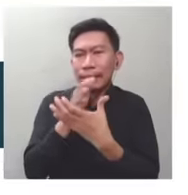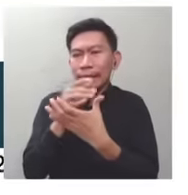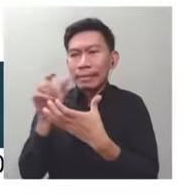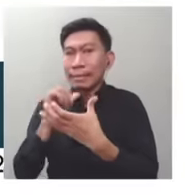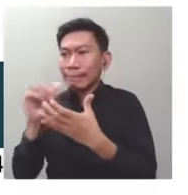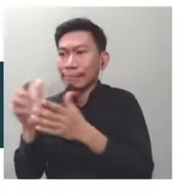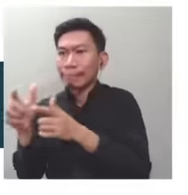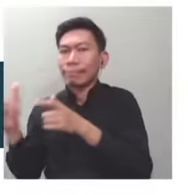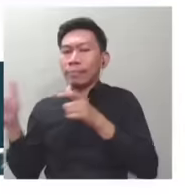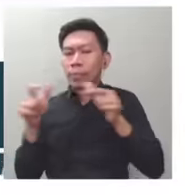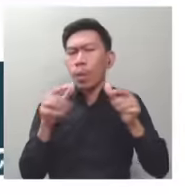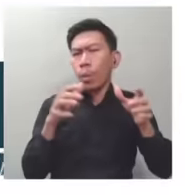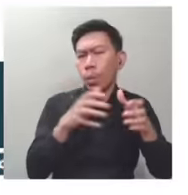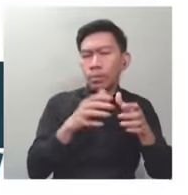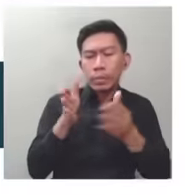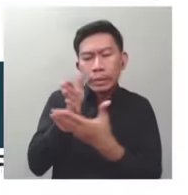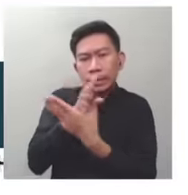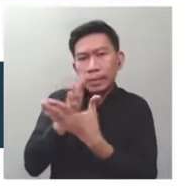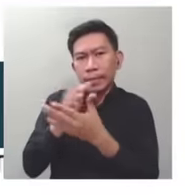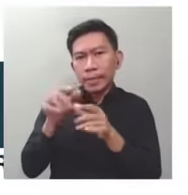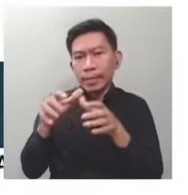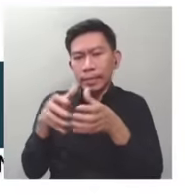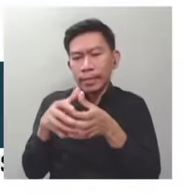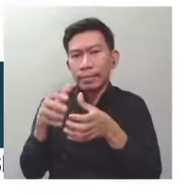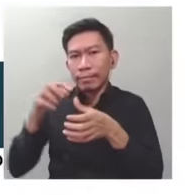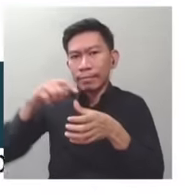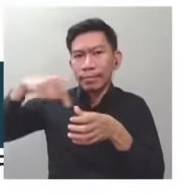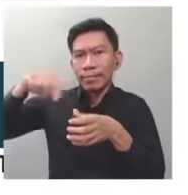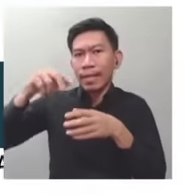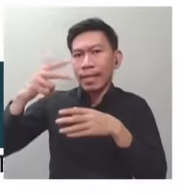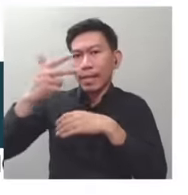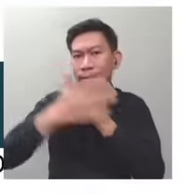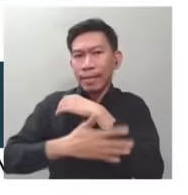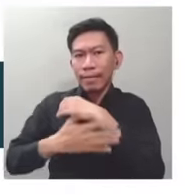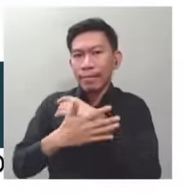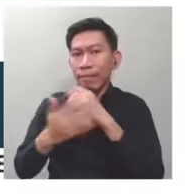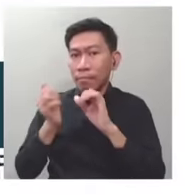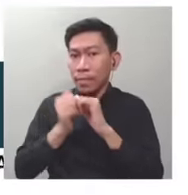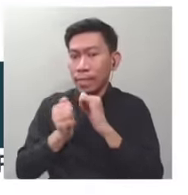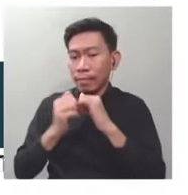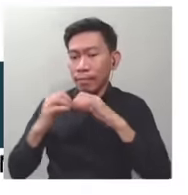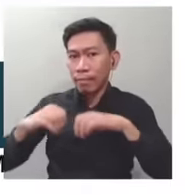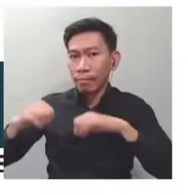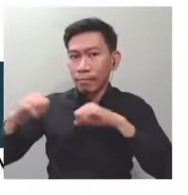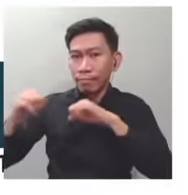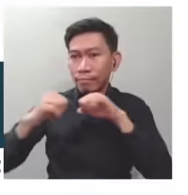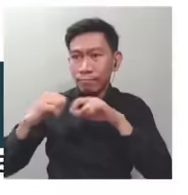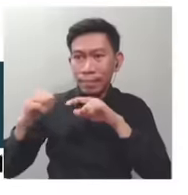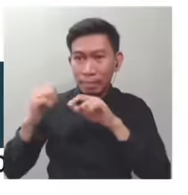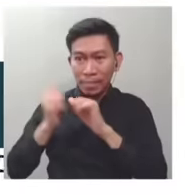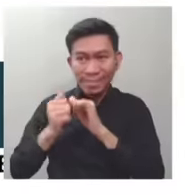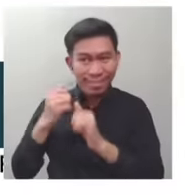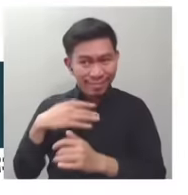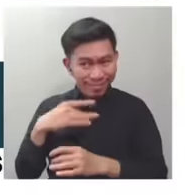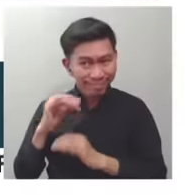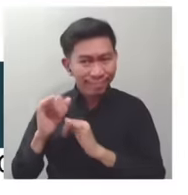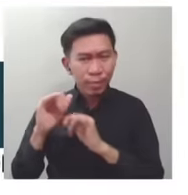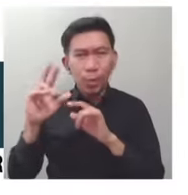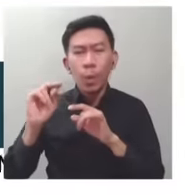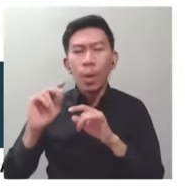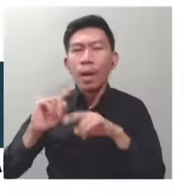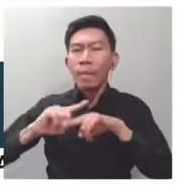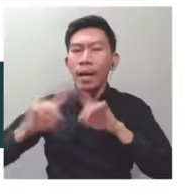course, formation of this, not because they like each other, but because, as you know, the euphemism goes, the fluid and